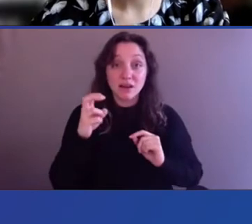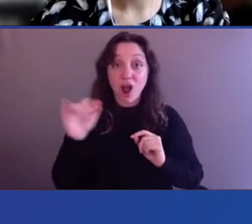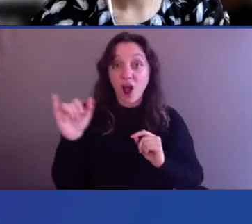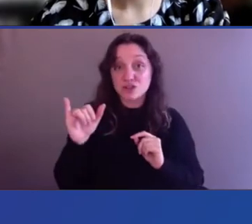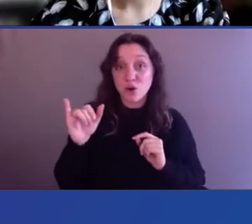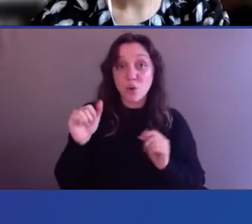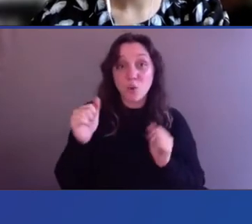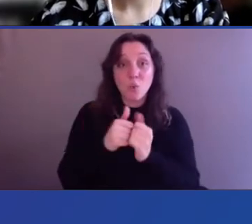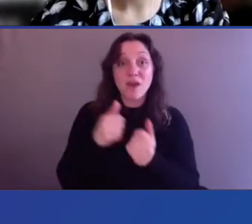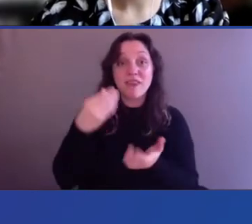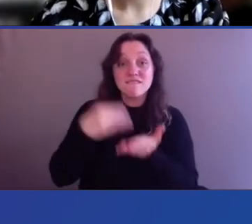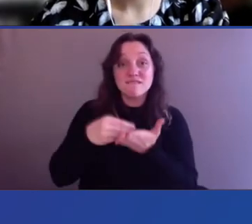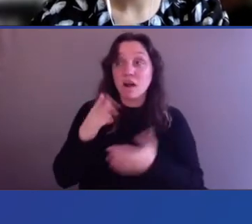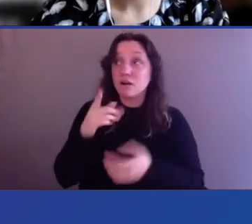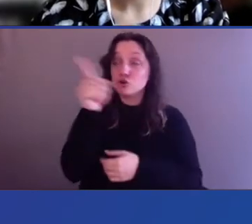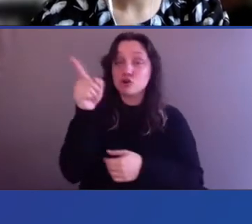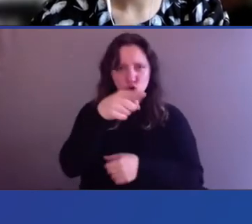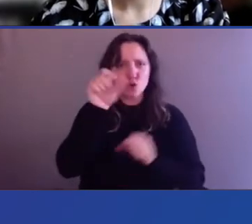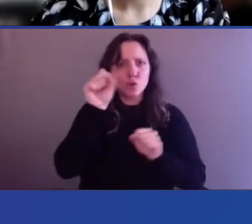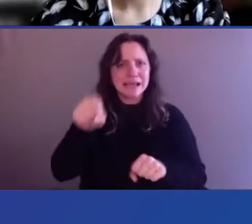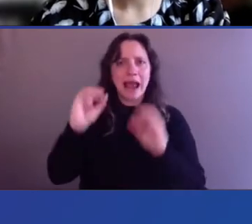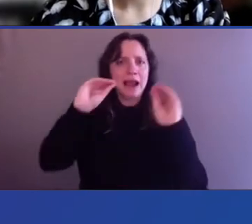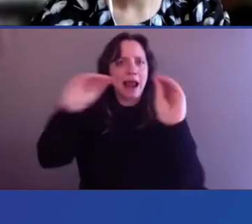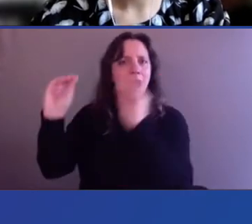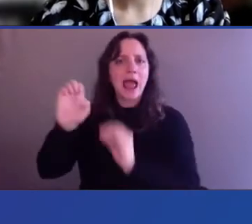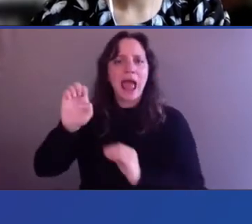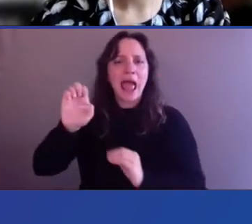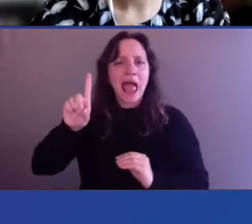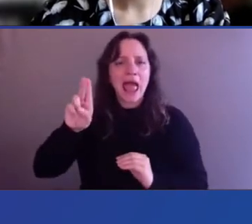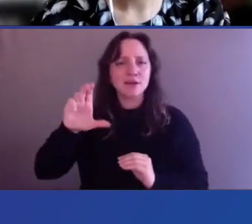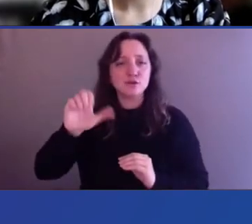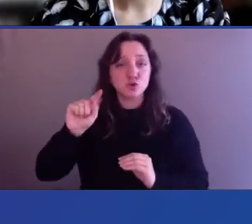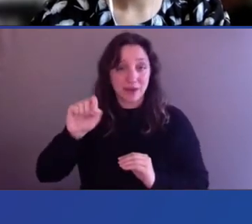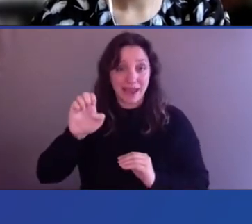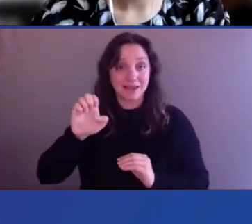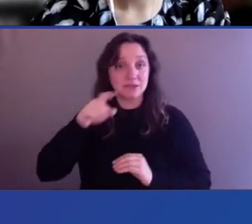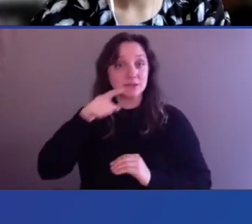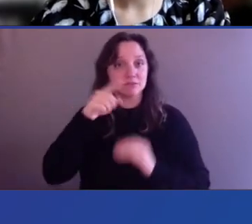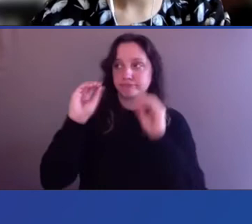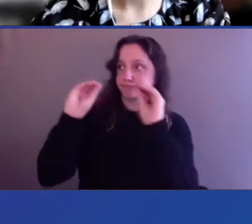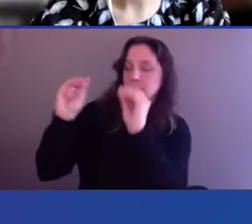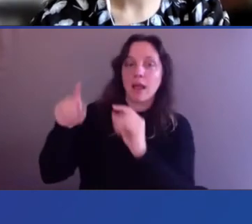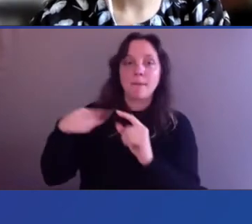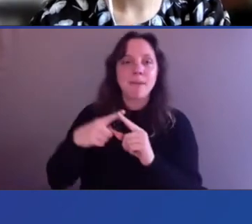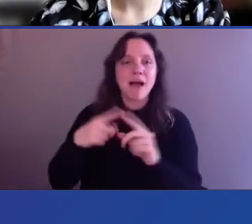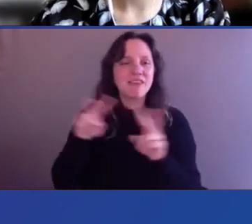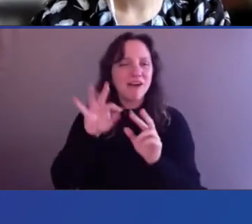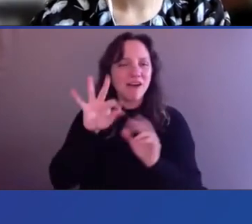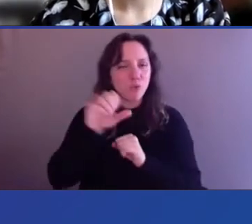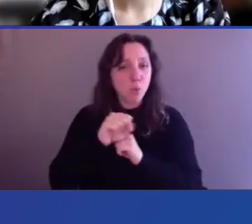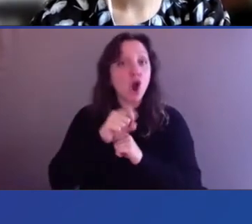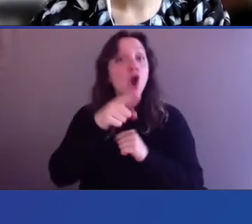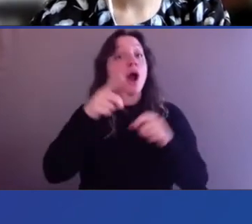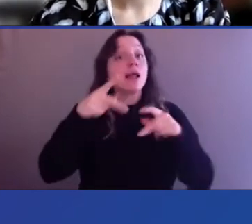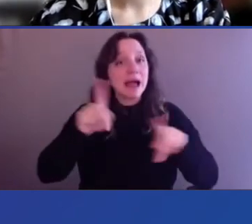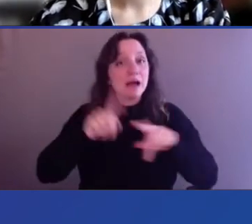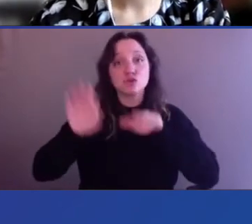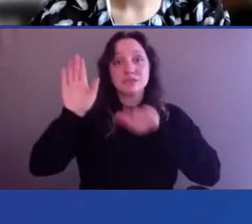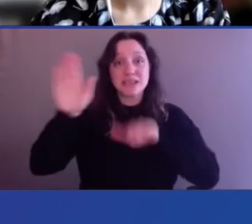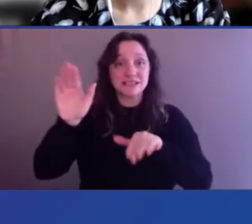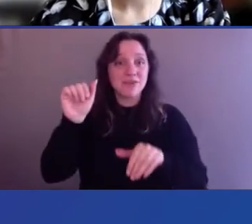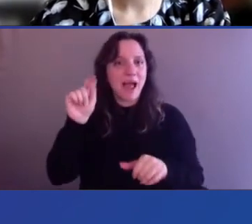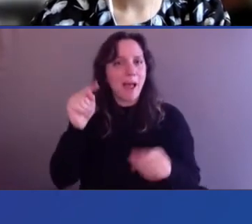to go testify at a public hearing for the city council and educate them on the value of your work, on the value of culture to New York